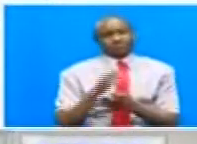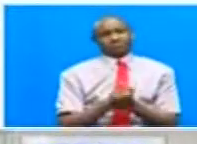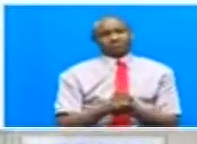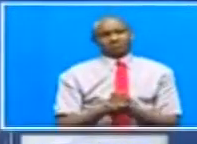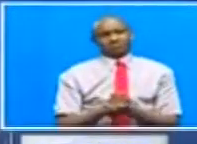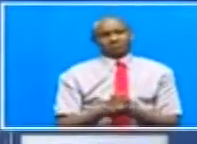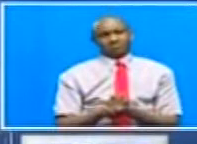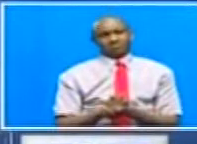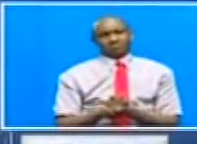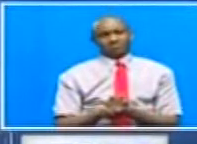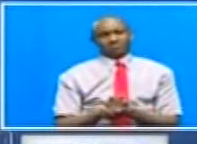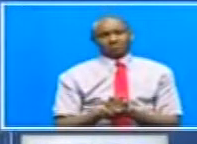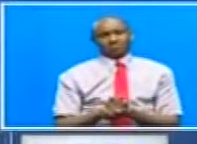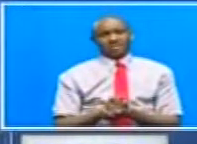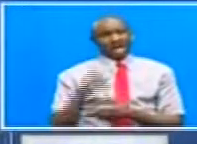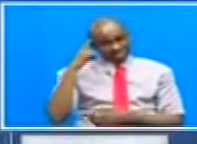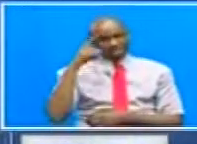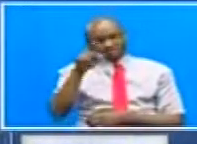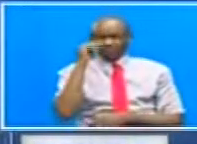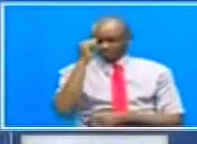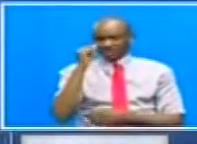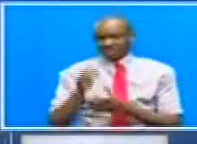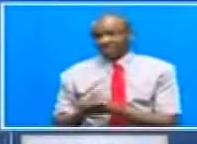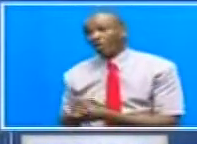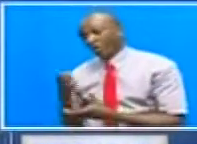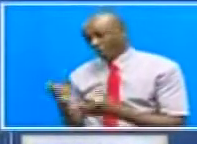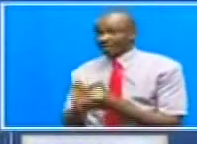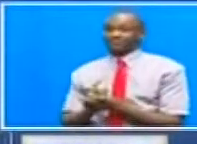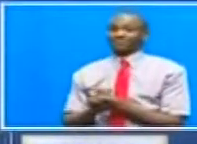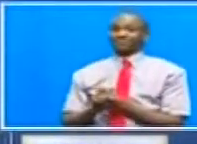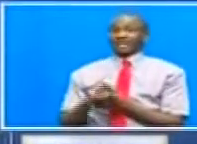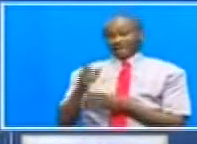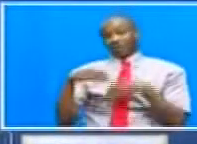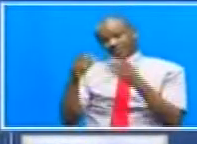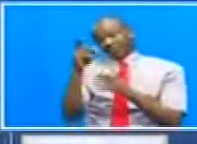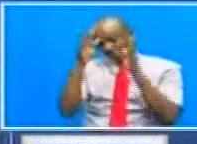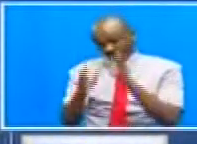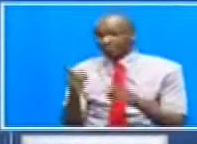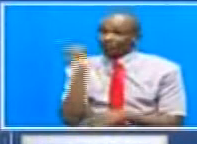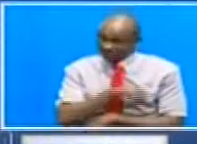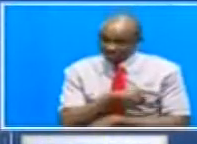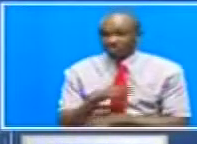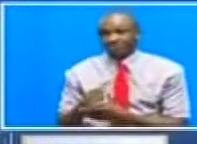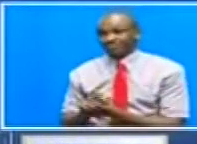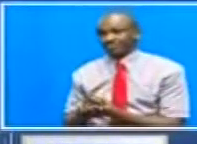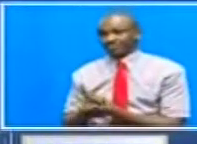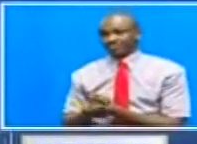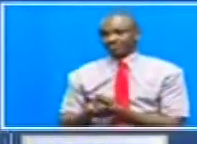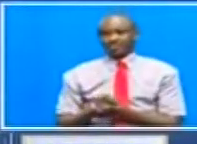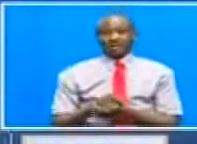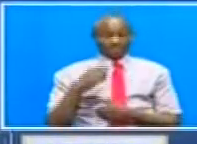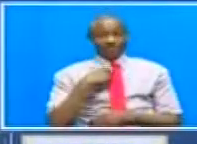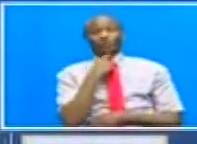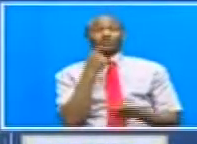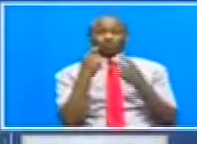that. And the politician in you is keeping you going. Let's give Irungu a word here as we wind up. So I think, John Allen, permit me to talk